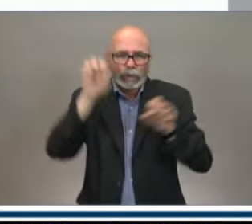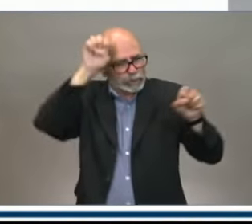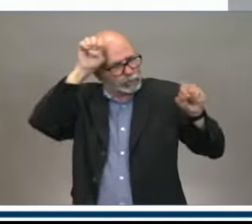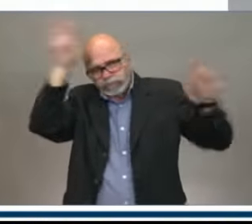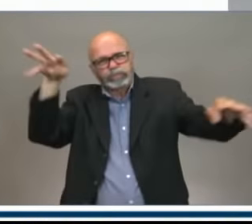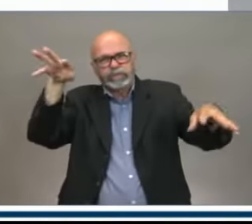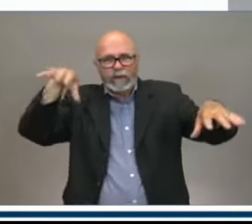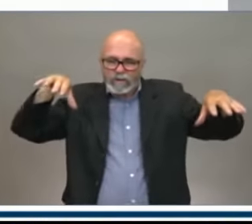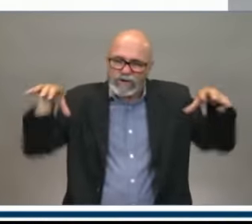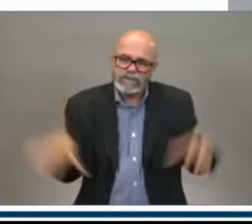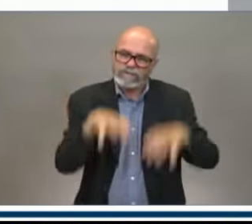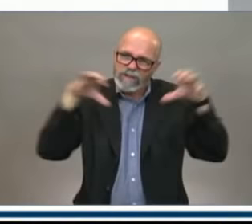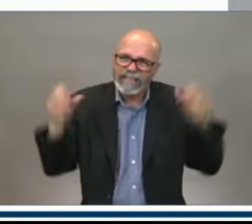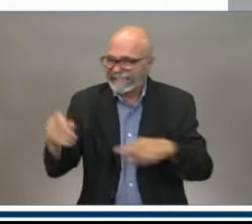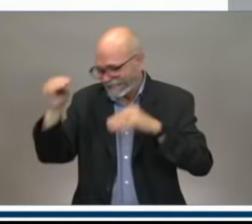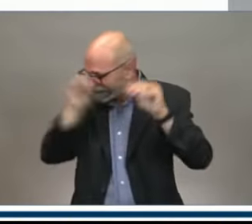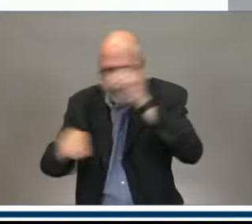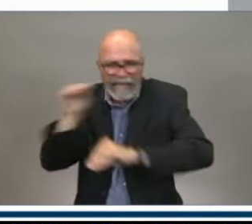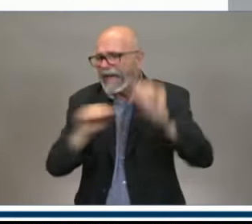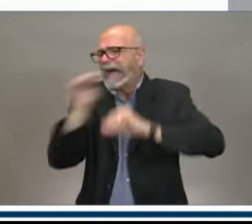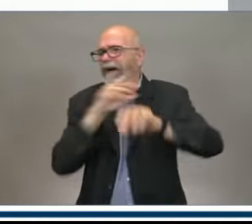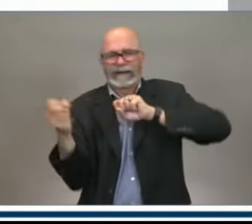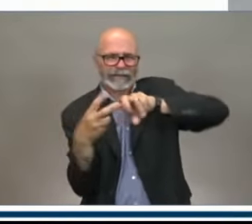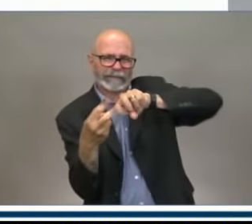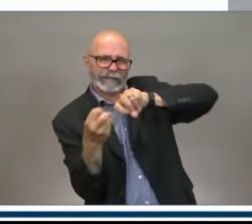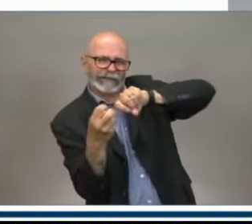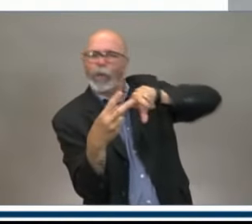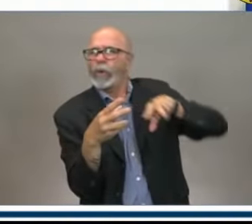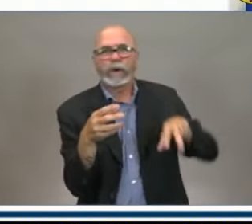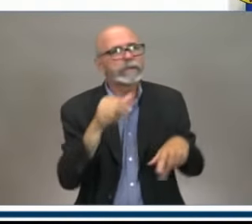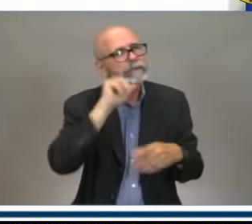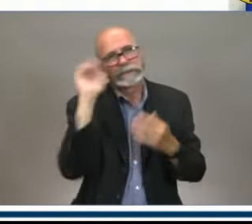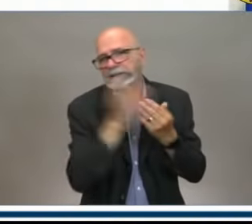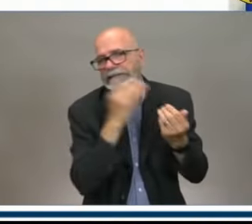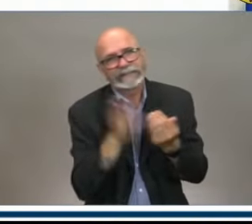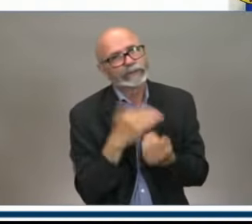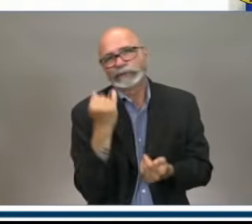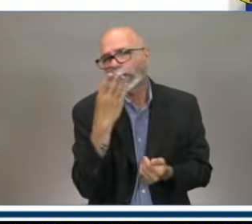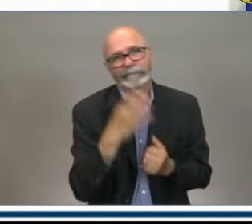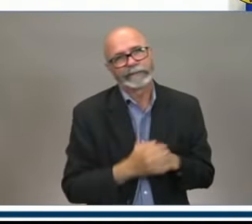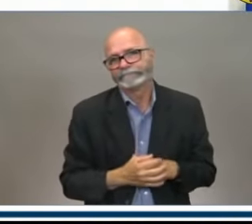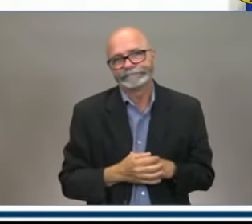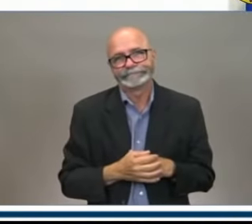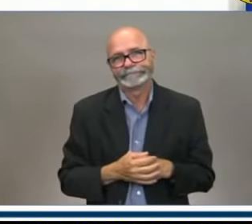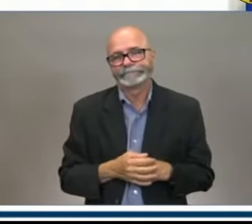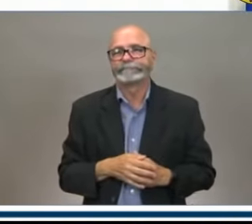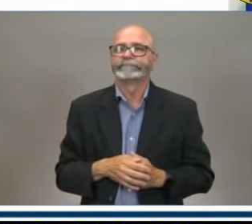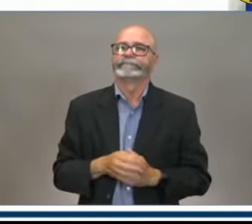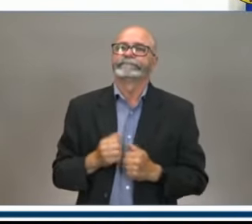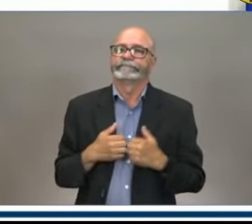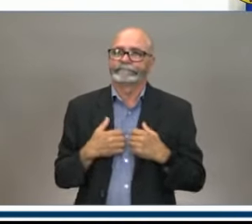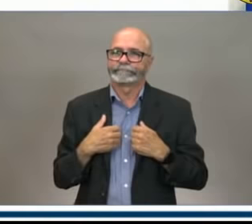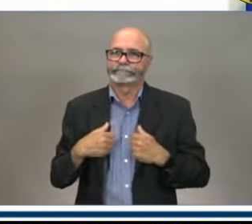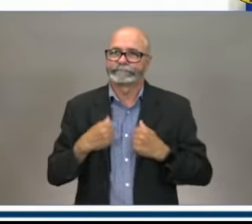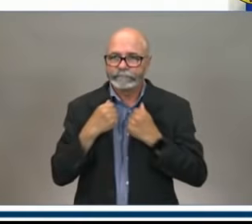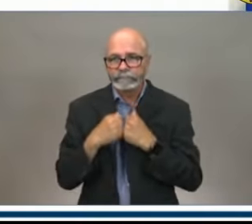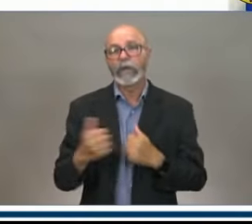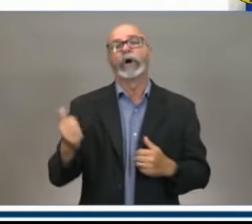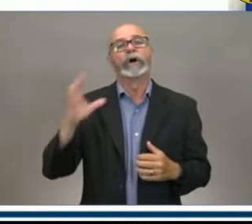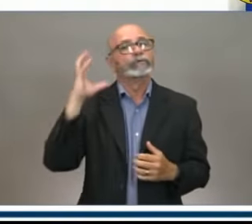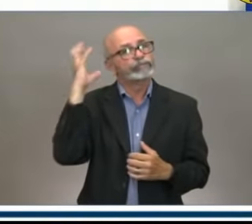they were given everything else they've been having to do. Next, we'll go to Cassandra Nadeau-Lamarche, Radio Canada.